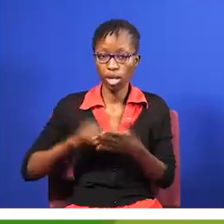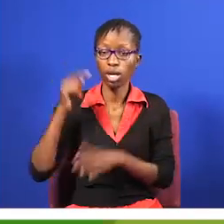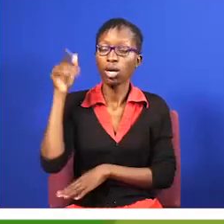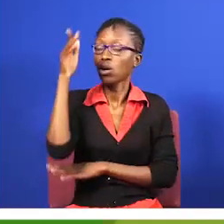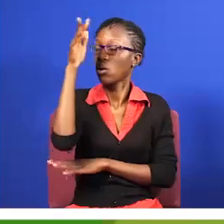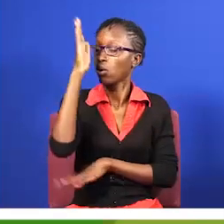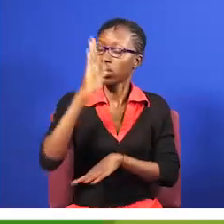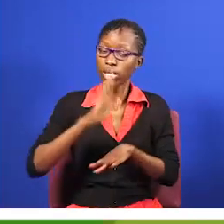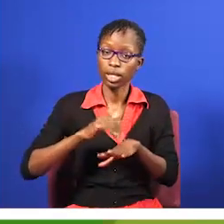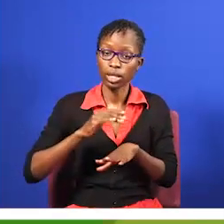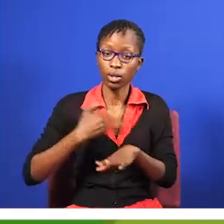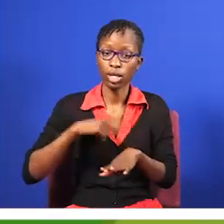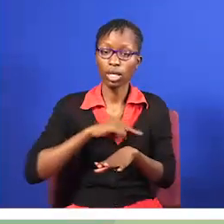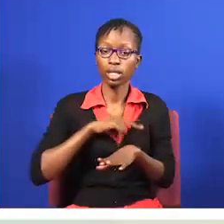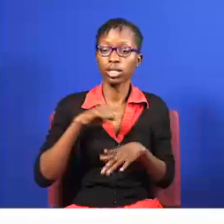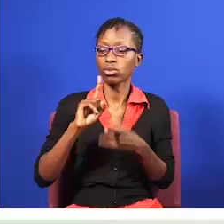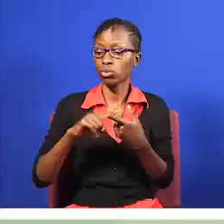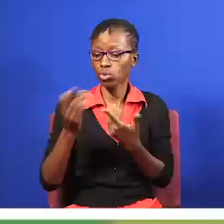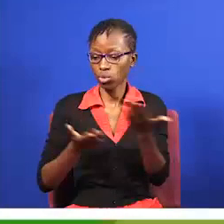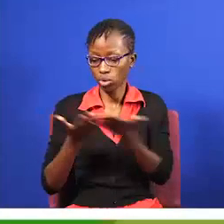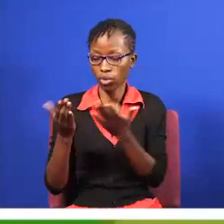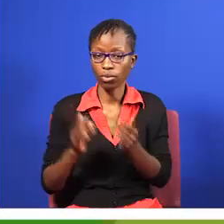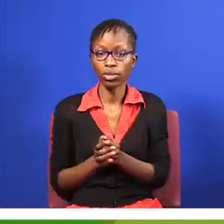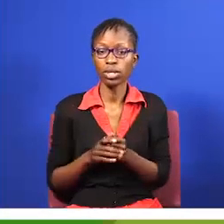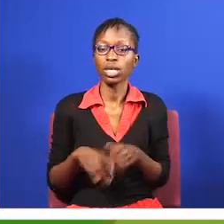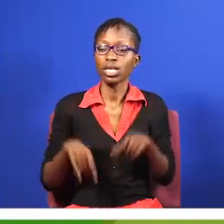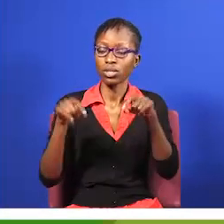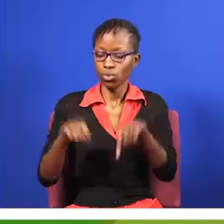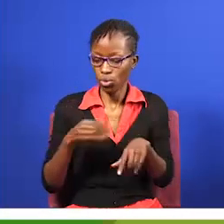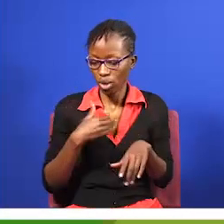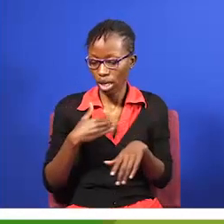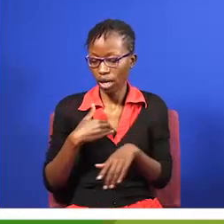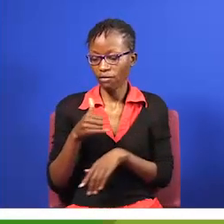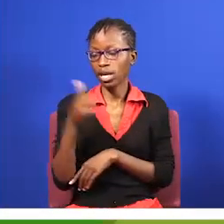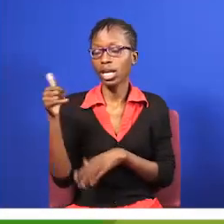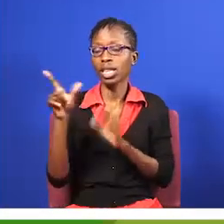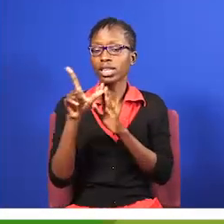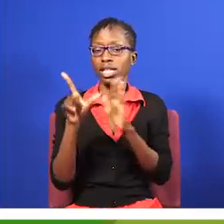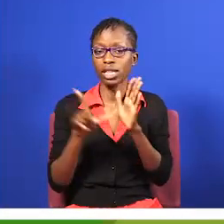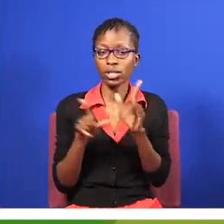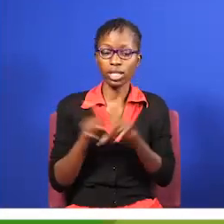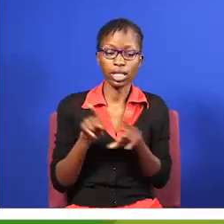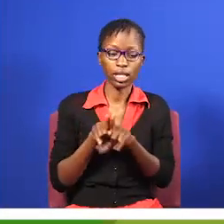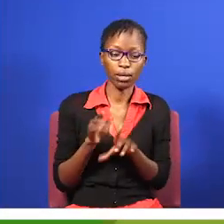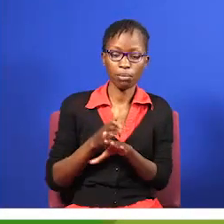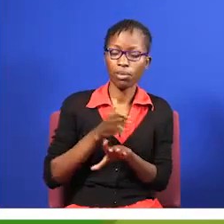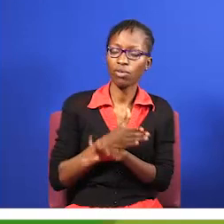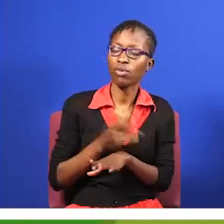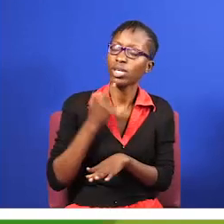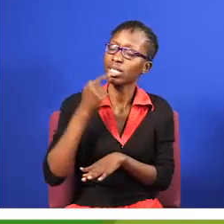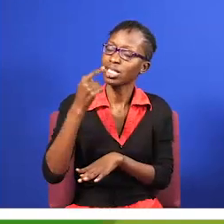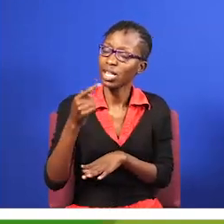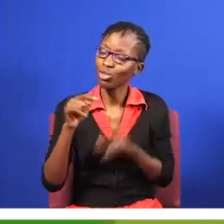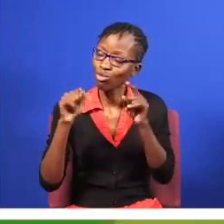God is calling us to serve. Today we have another lesson. And just before I share